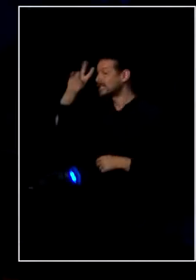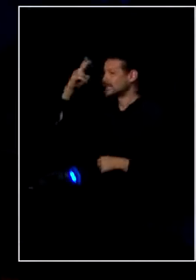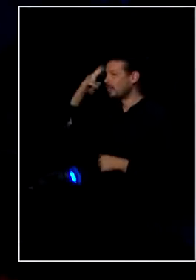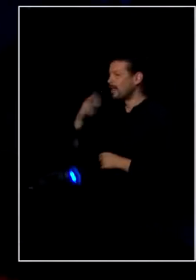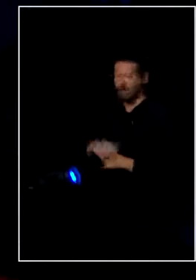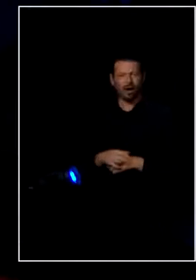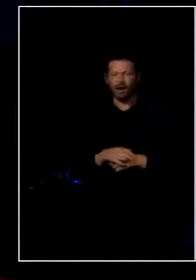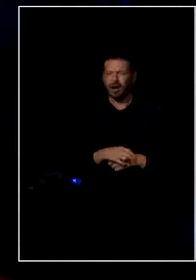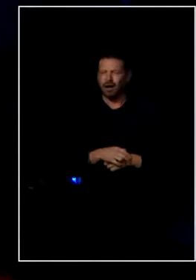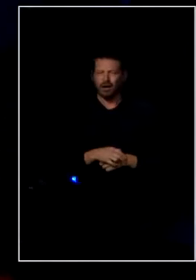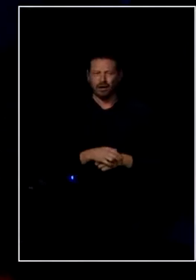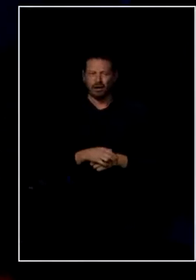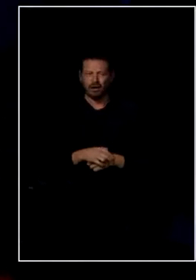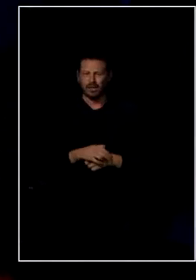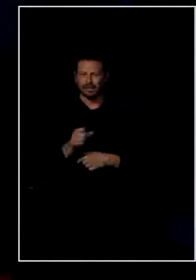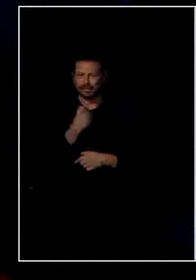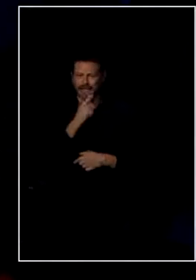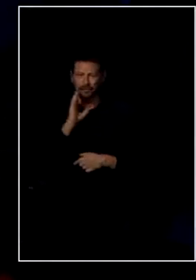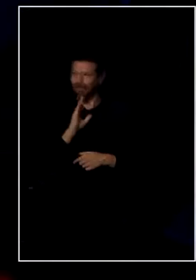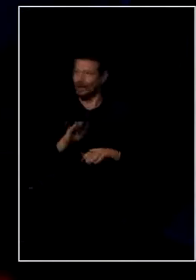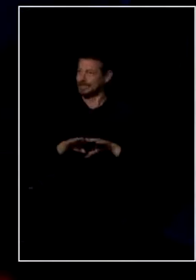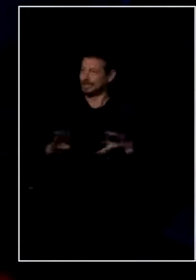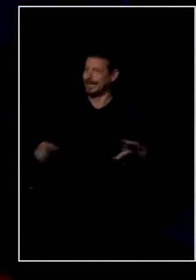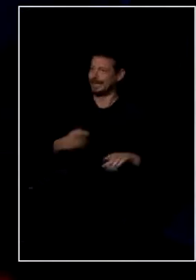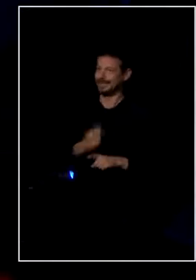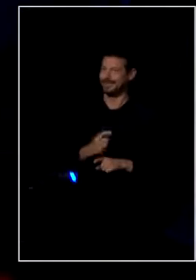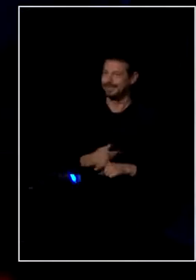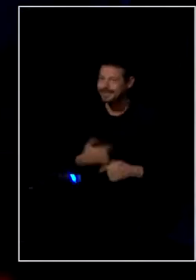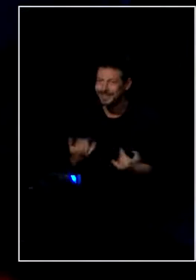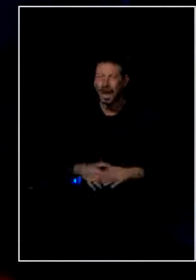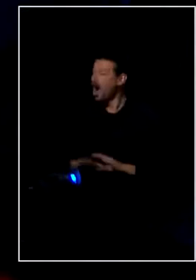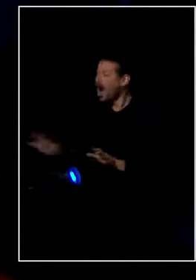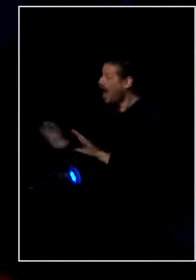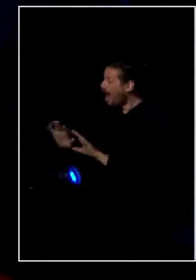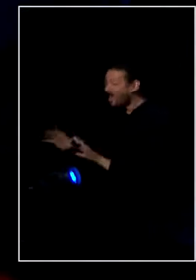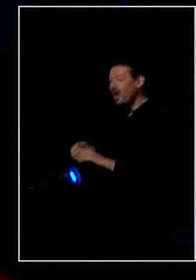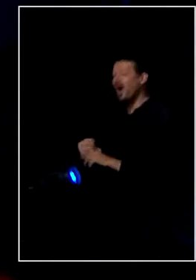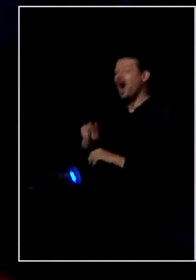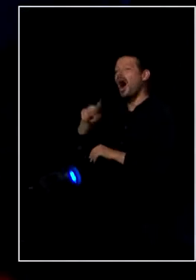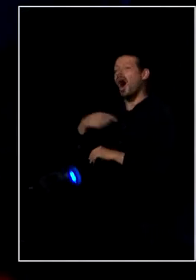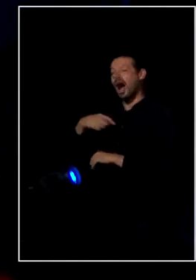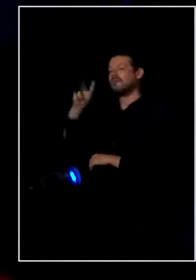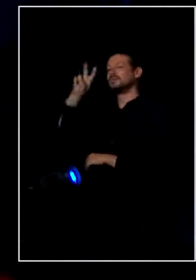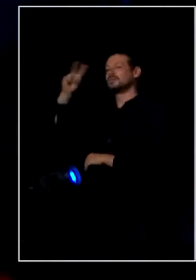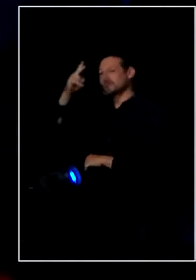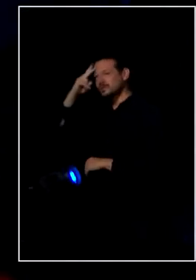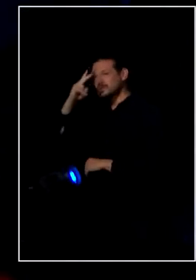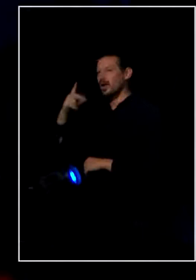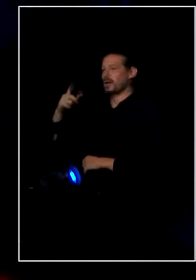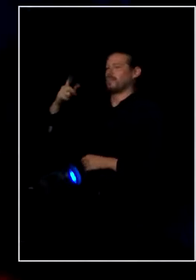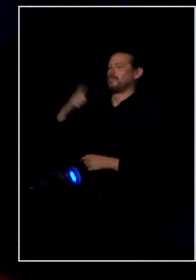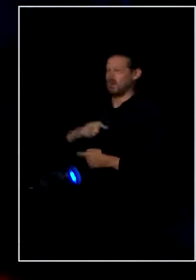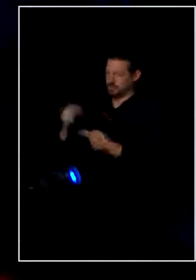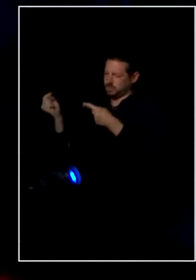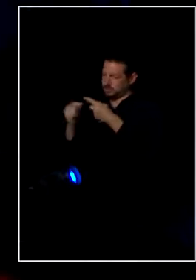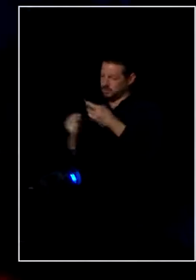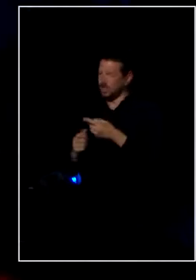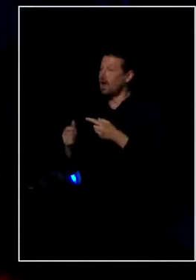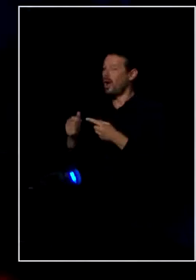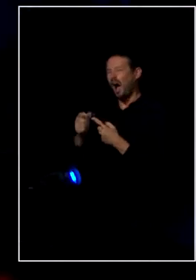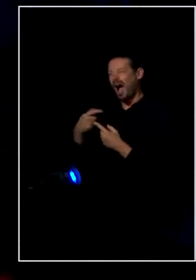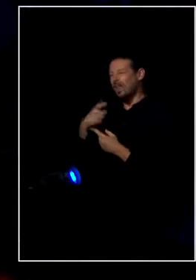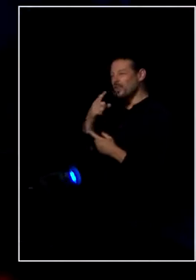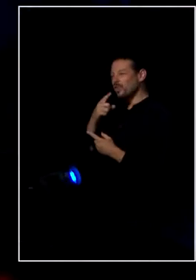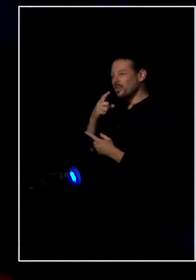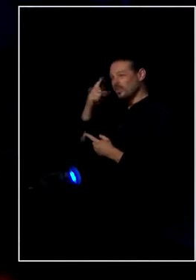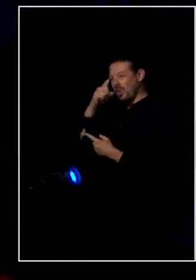well, don't, you should have told me before we got on stage. No, this is good, this is this it. This is good. I changed my mind about it for these reasons, because I was thinking about that.